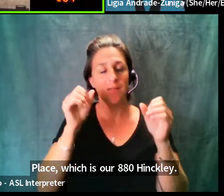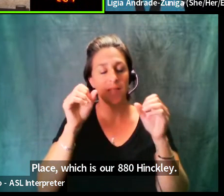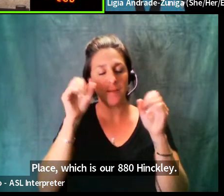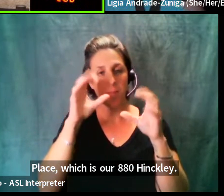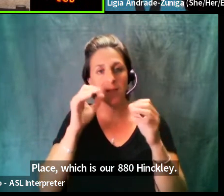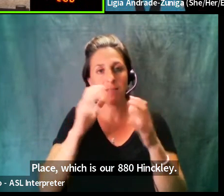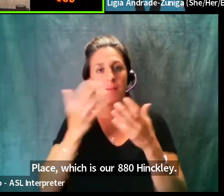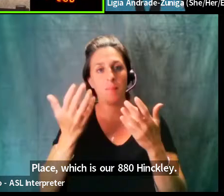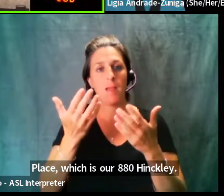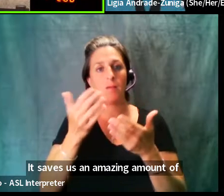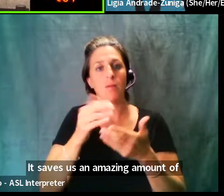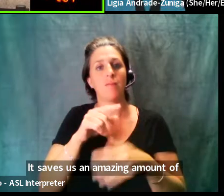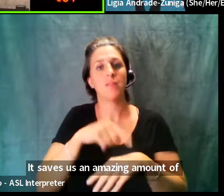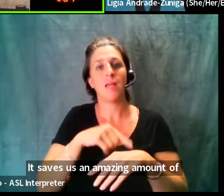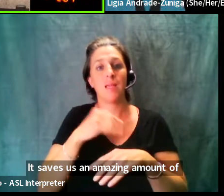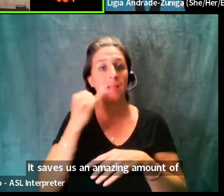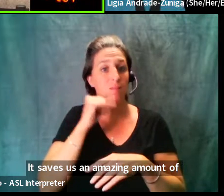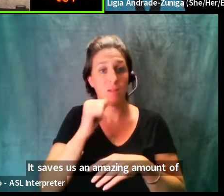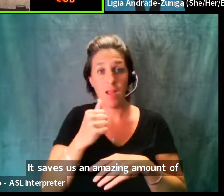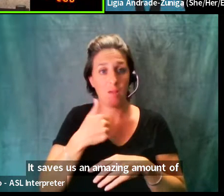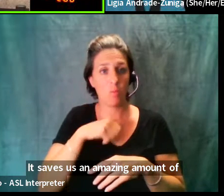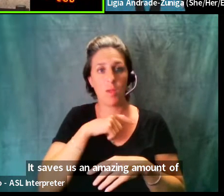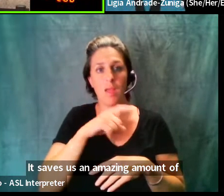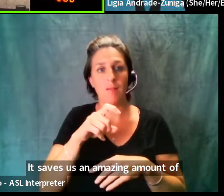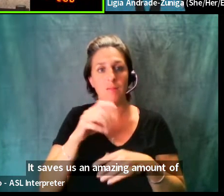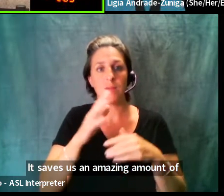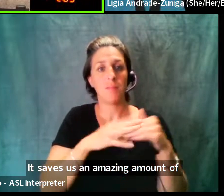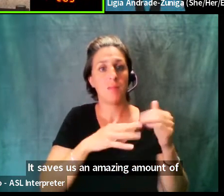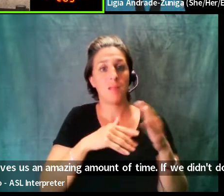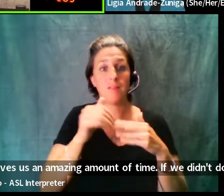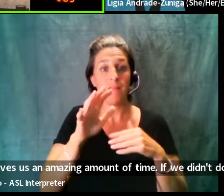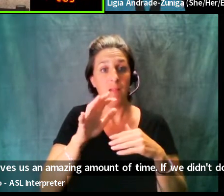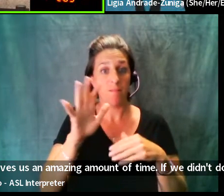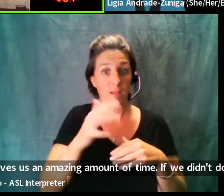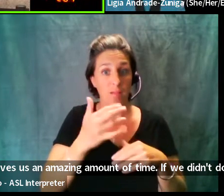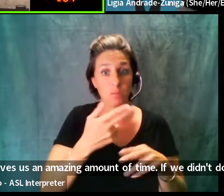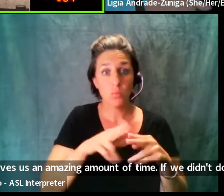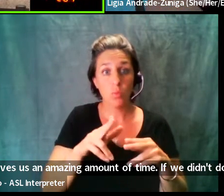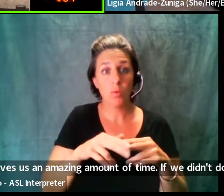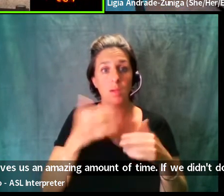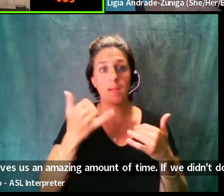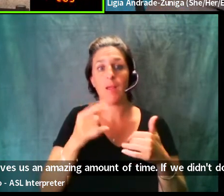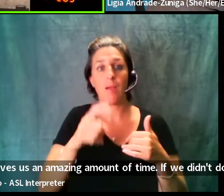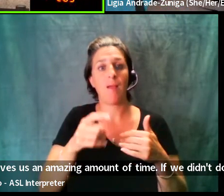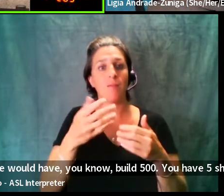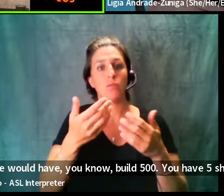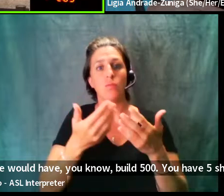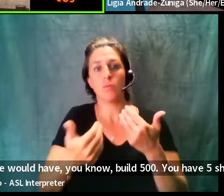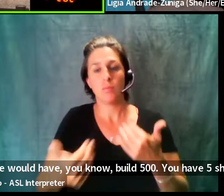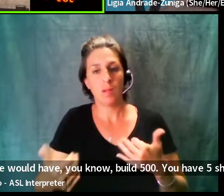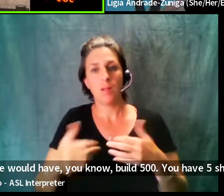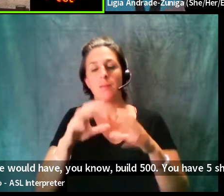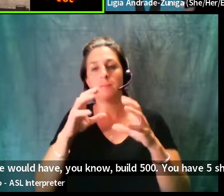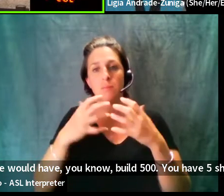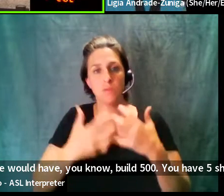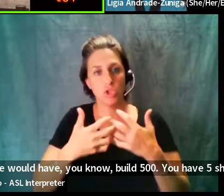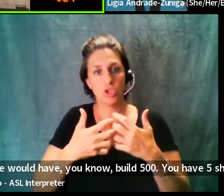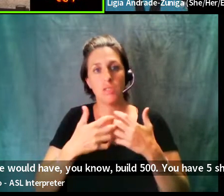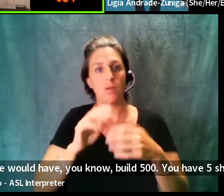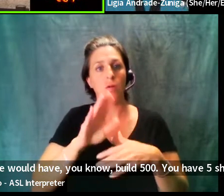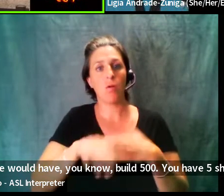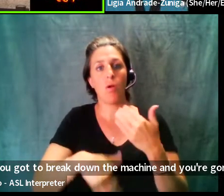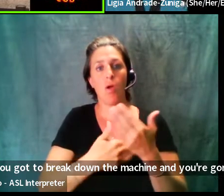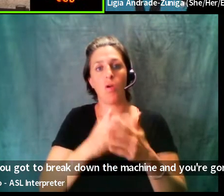do that, we would have, build 500, you have 5 short. Now you got to break down the machine and all your time